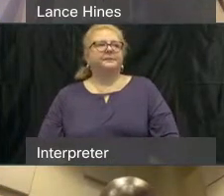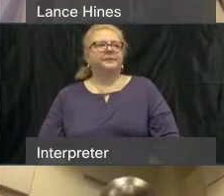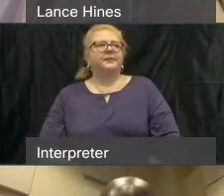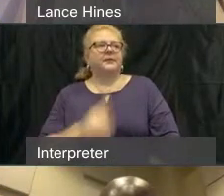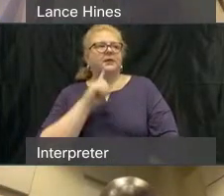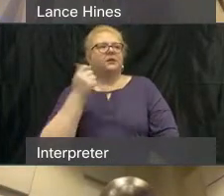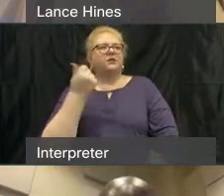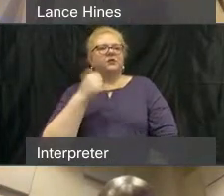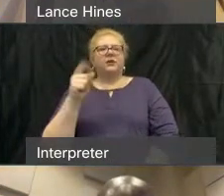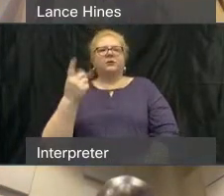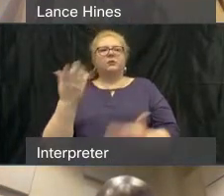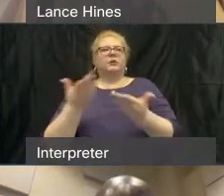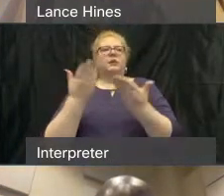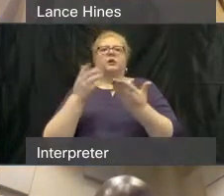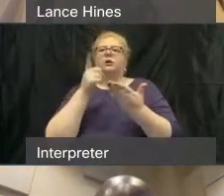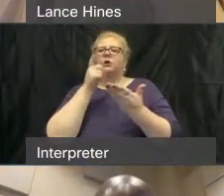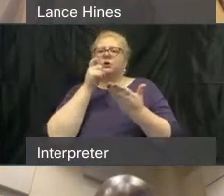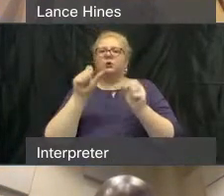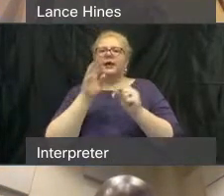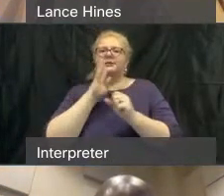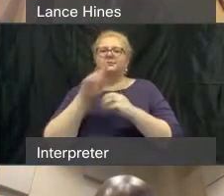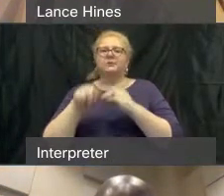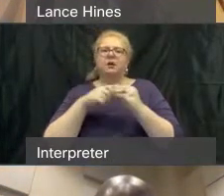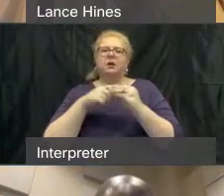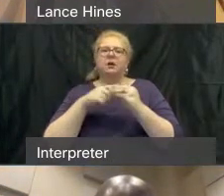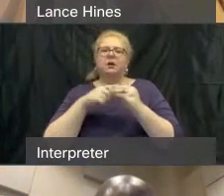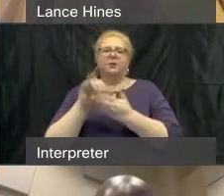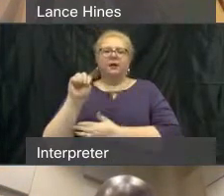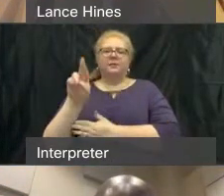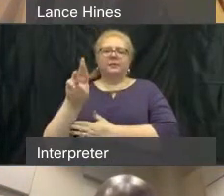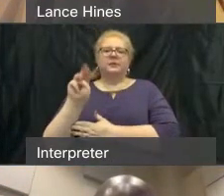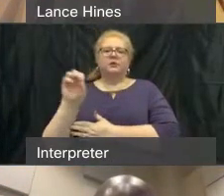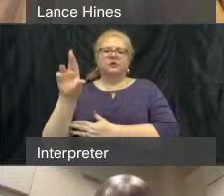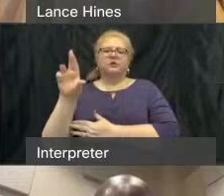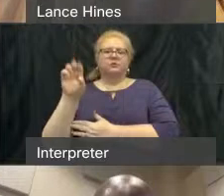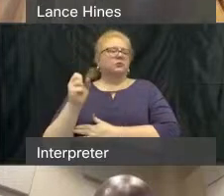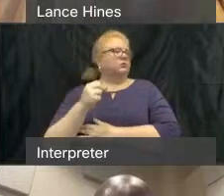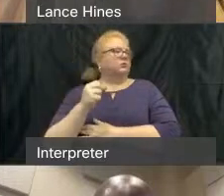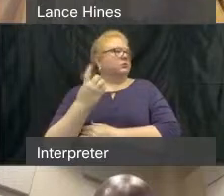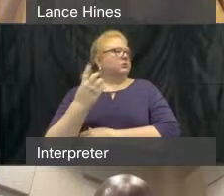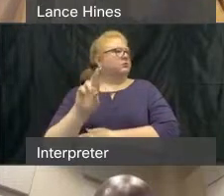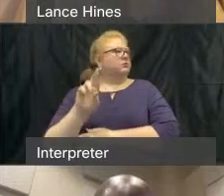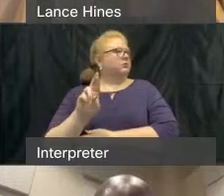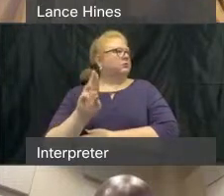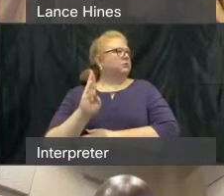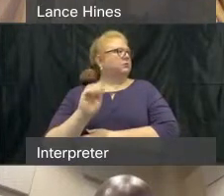Is there anyone here that can speak to that, Mr. Moore? Yes, Dr. Barth is here.